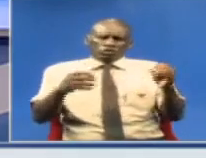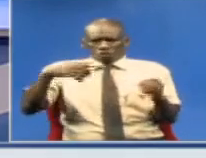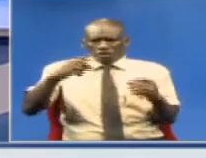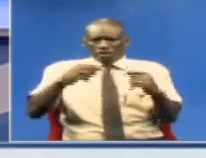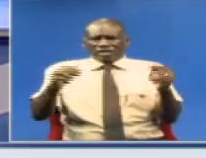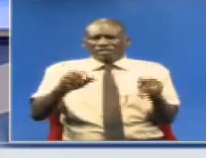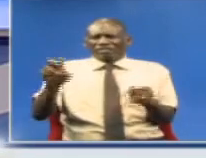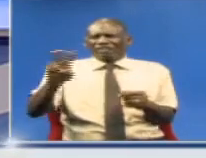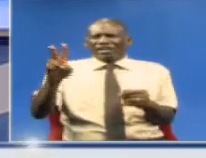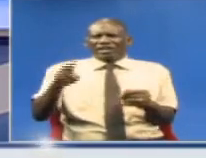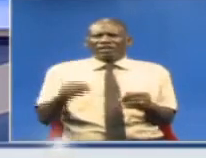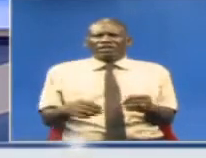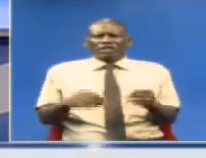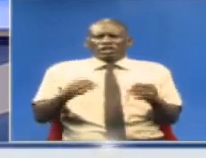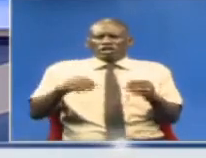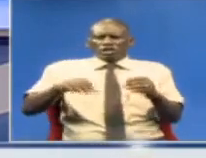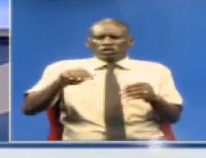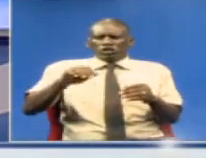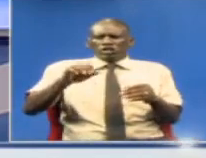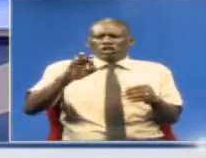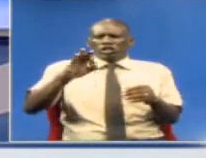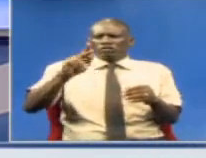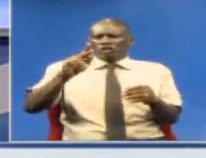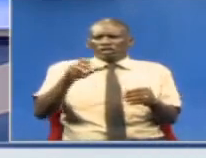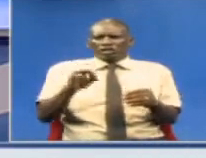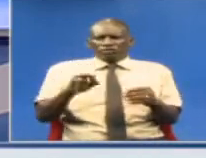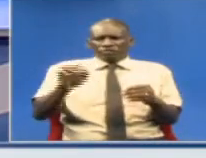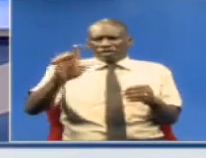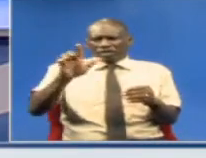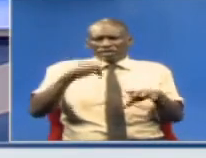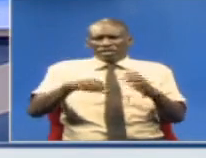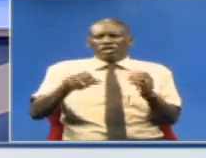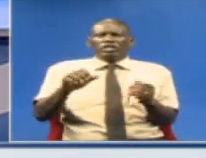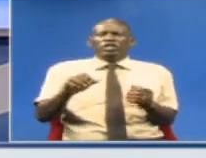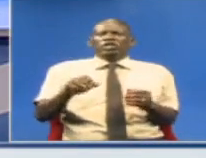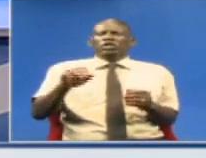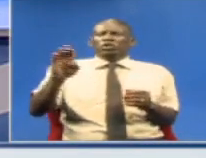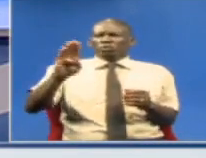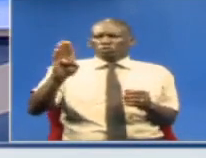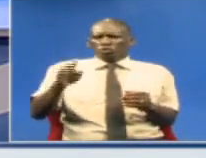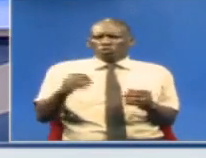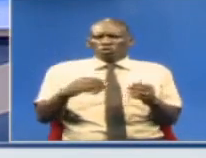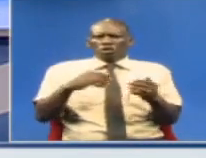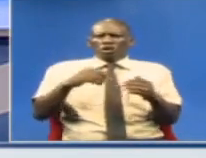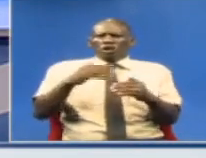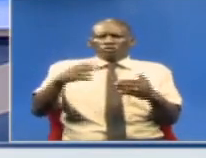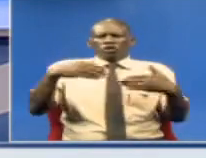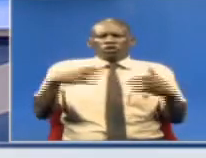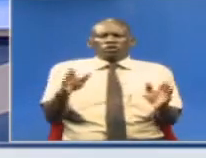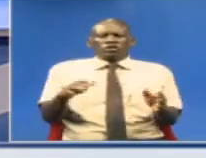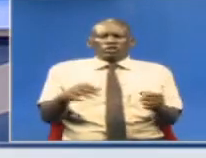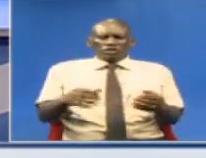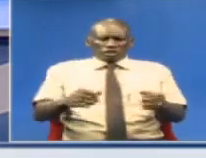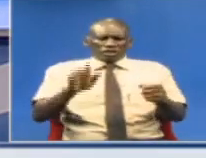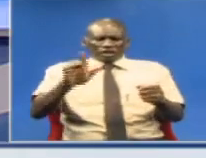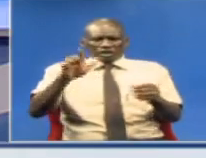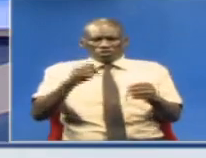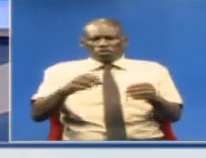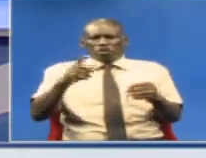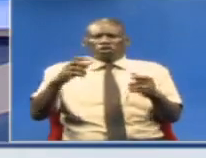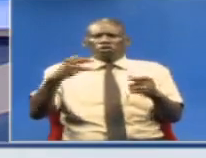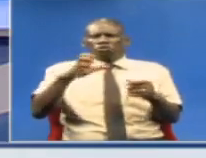of the season in the Football Kenya Federation Premier League at Buhungu Stadium, having lost the title to Gor Mahia. Tusker took